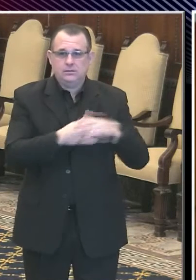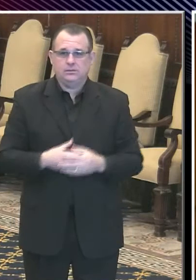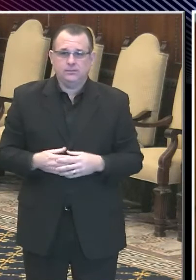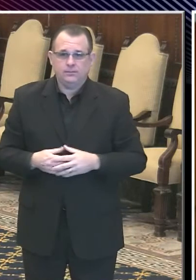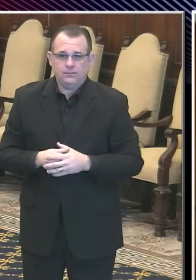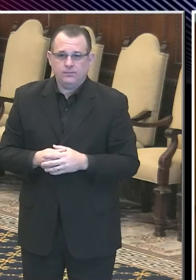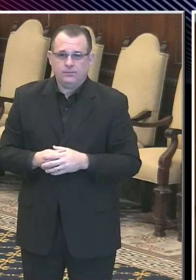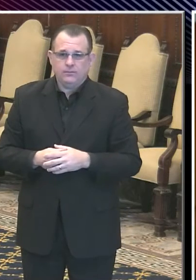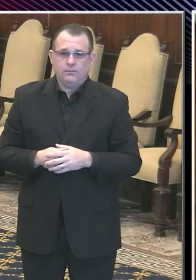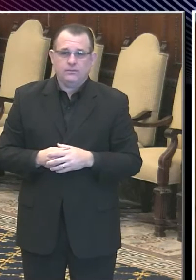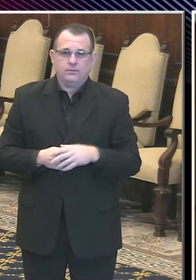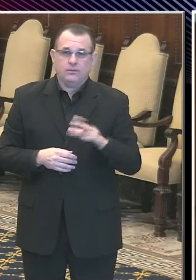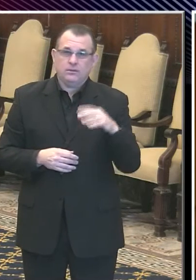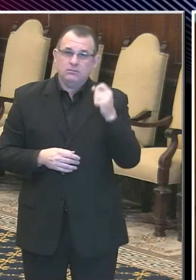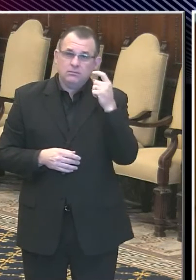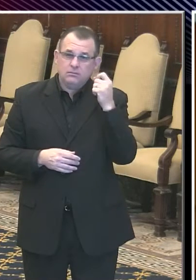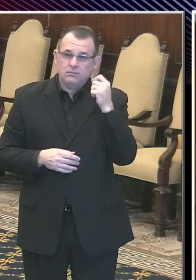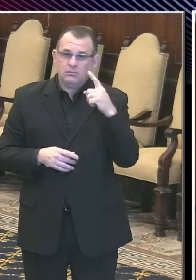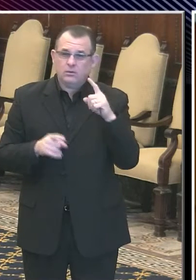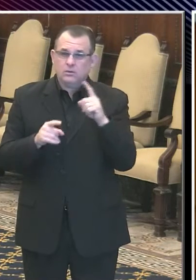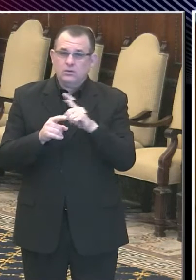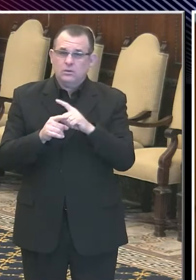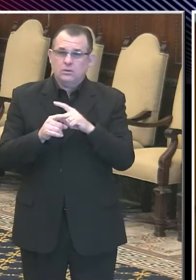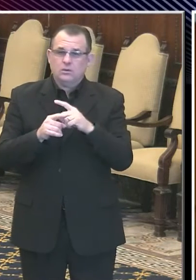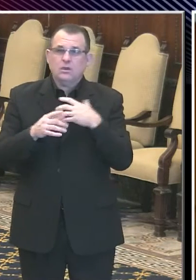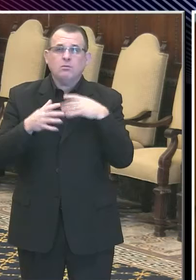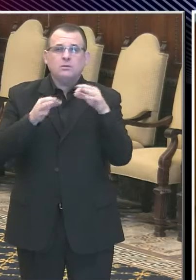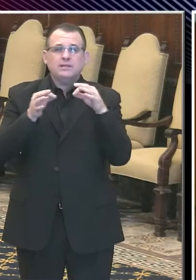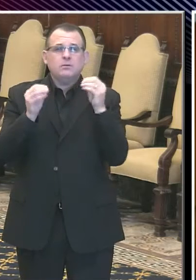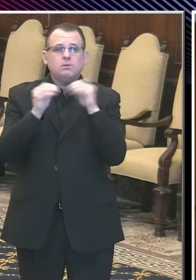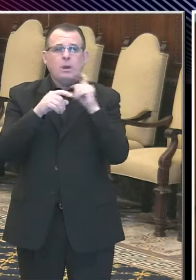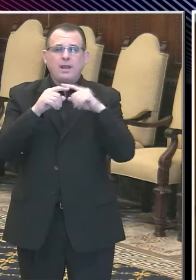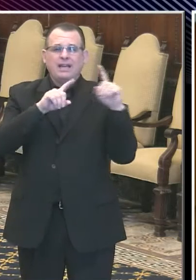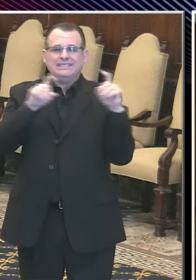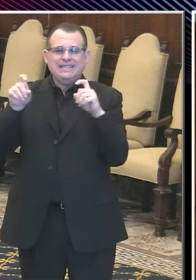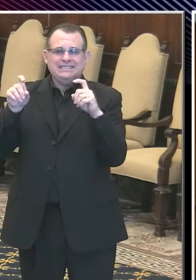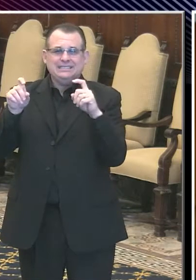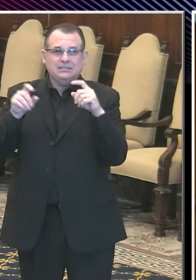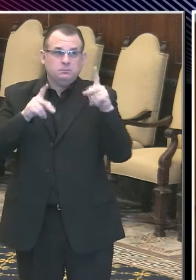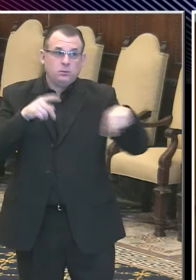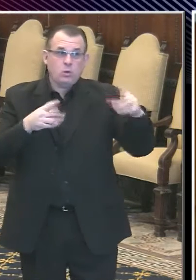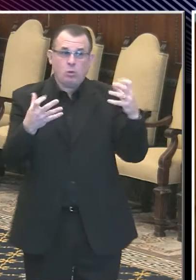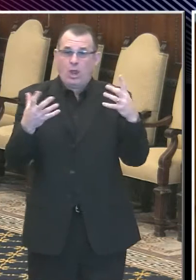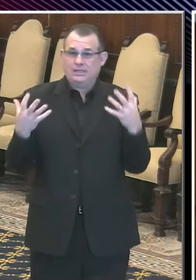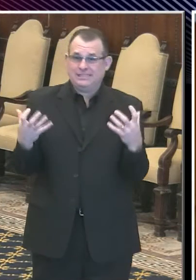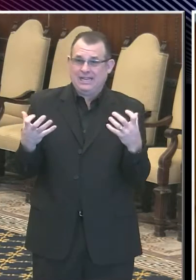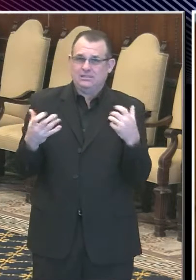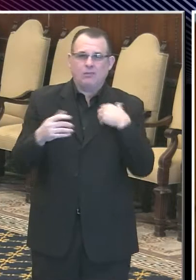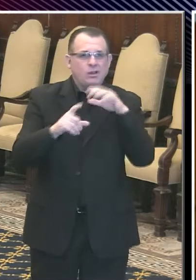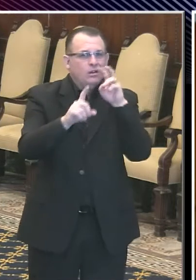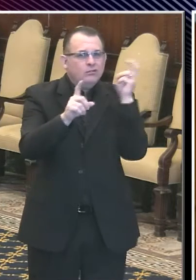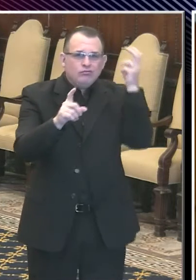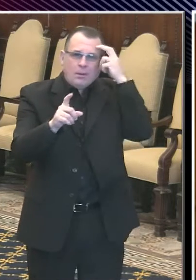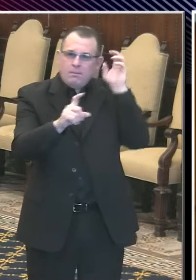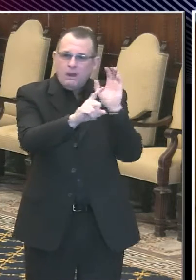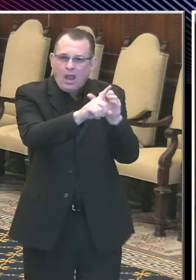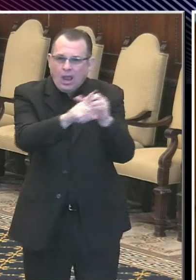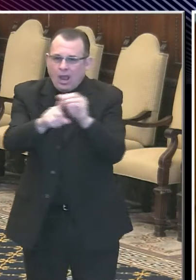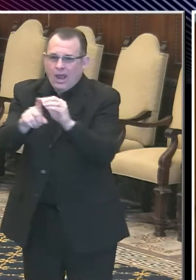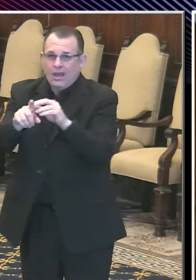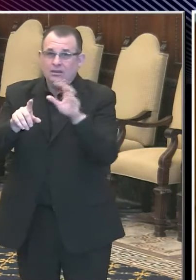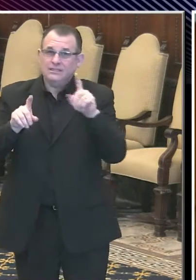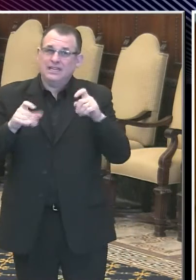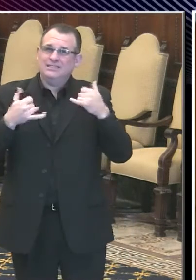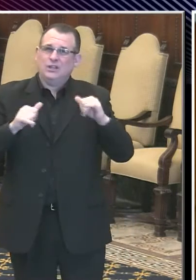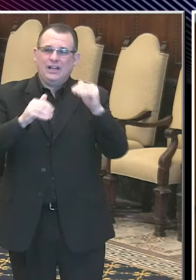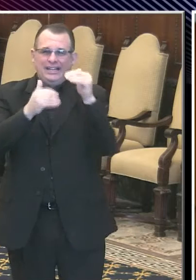increasing interest in testing. We can understand why people are concerned about that and they want testing. But I do want to remind people of the limited value of testing at the current